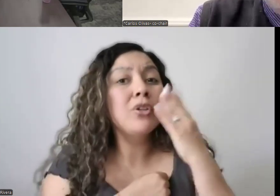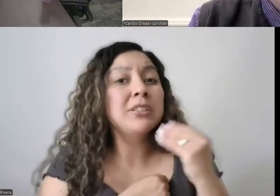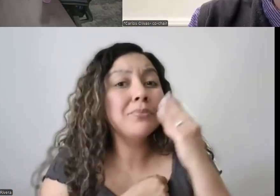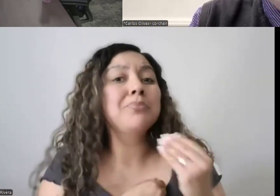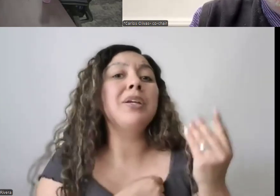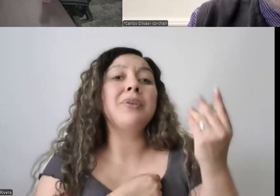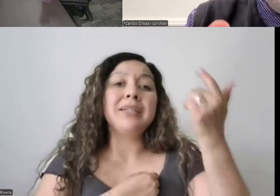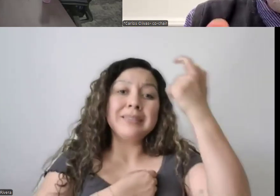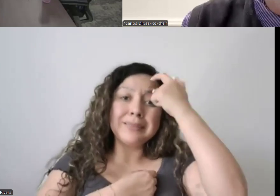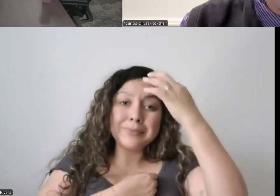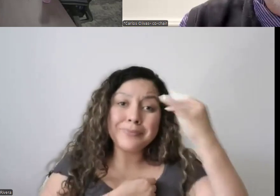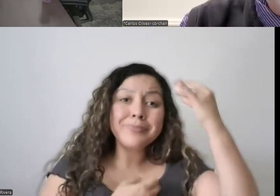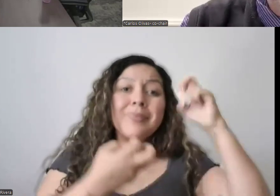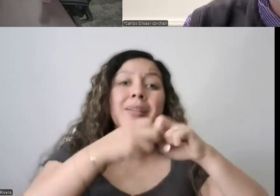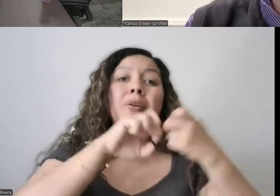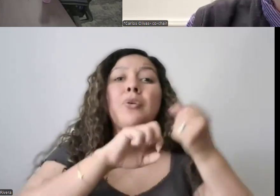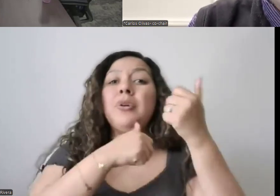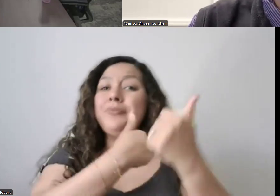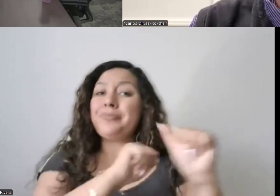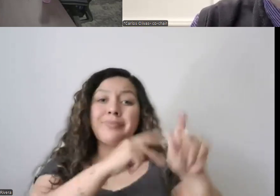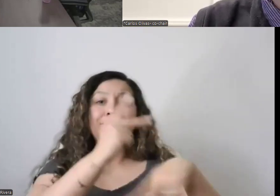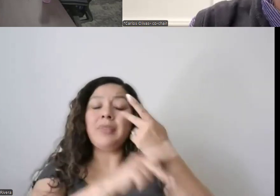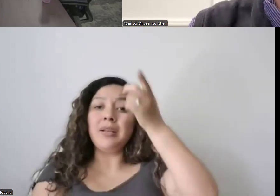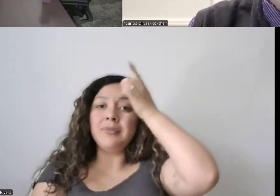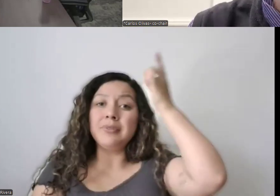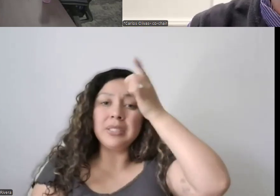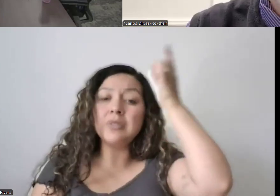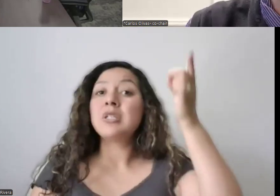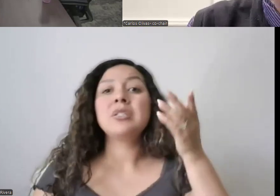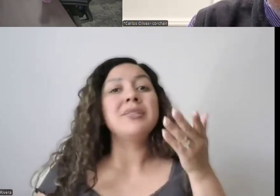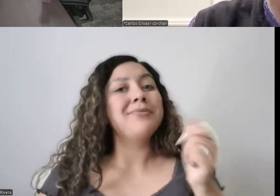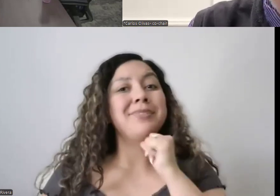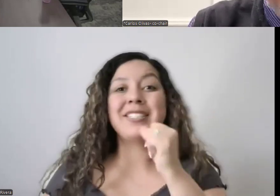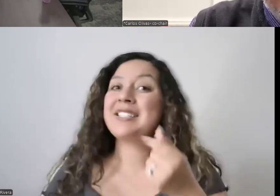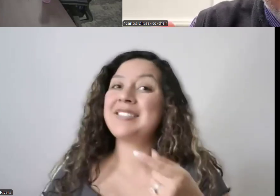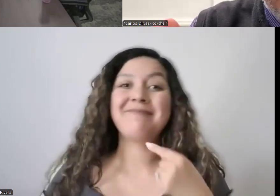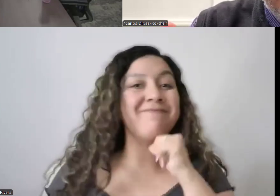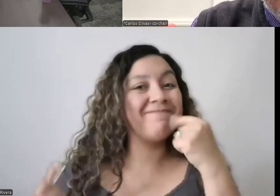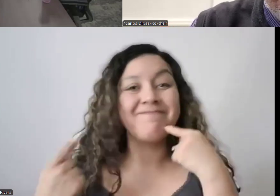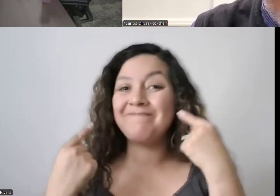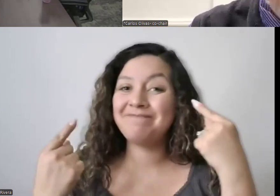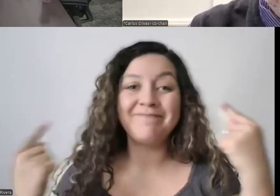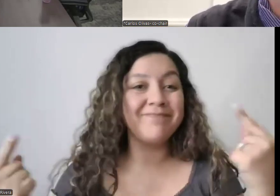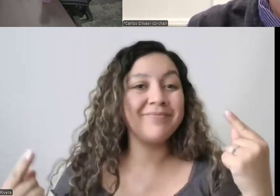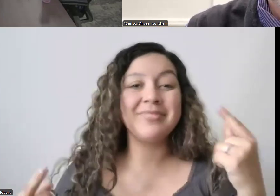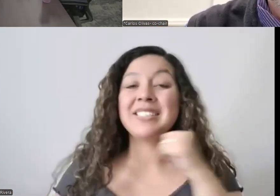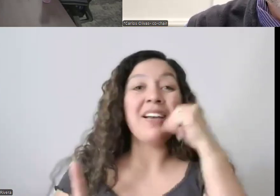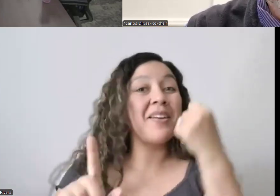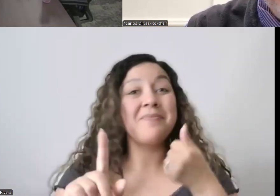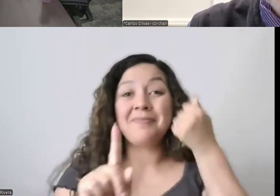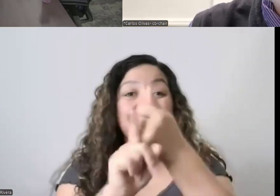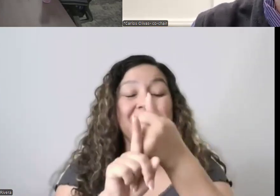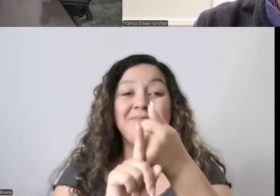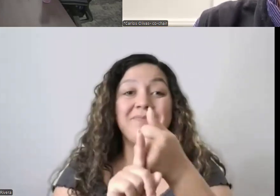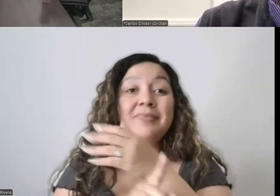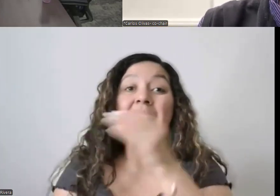cognitive impairment or a form of dementia is just not landing. It's not impactful.